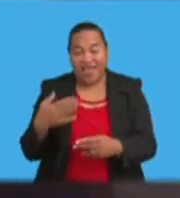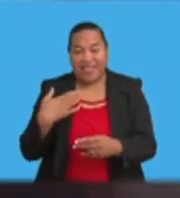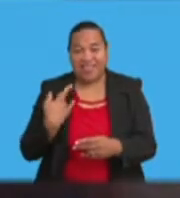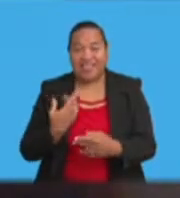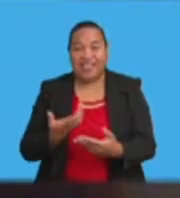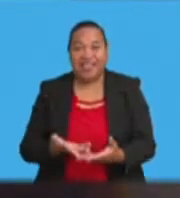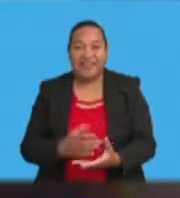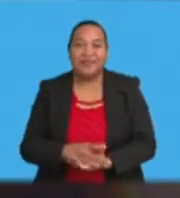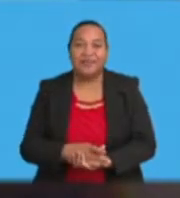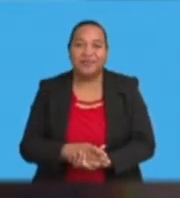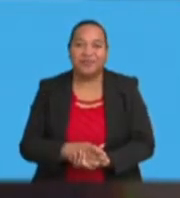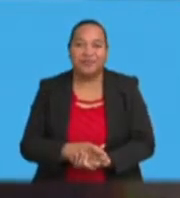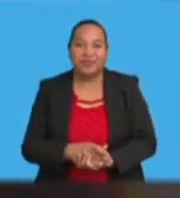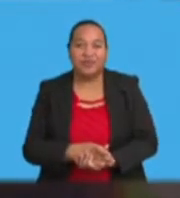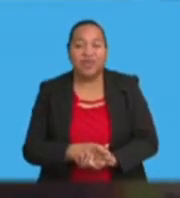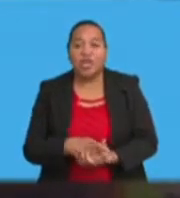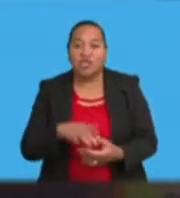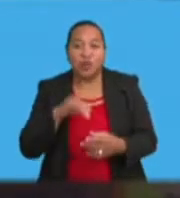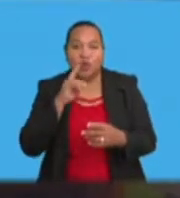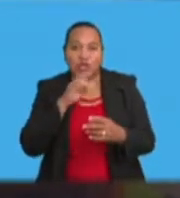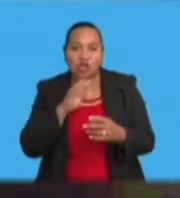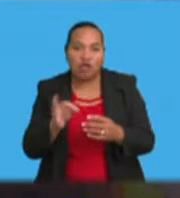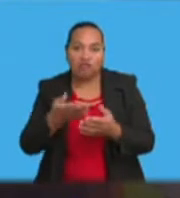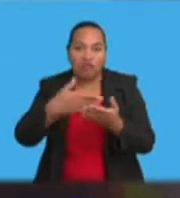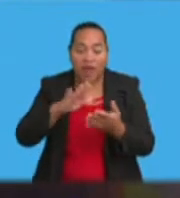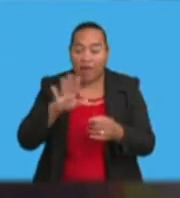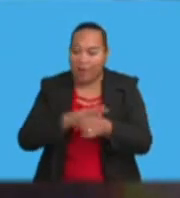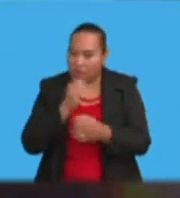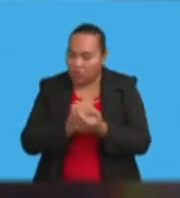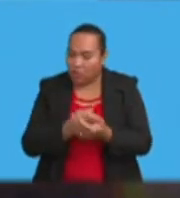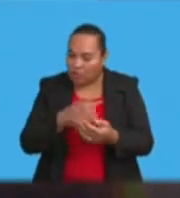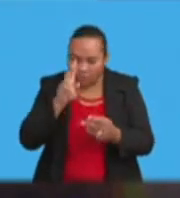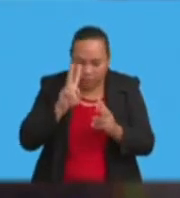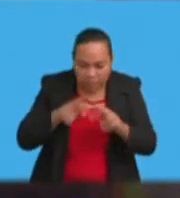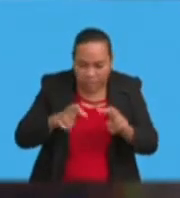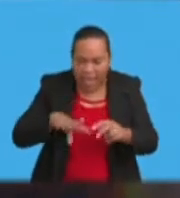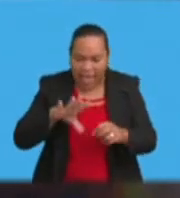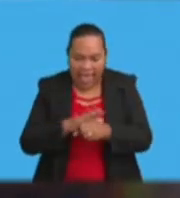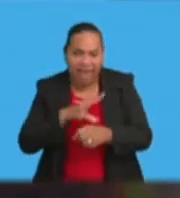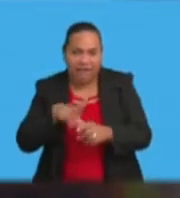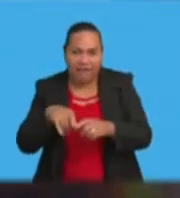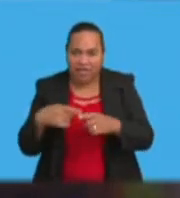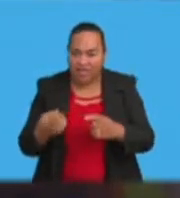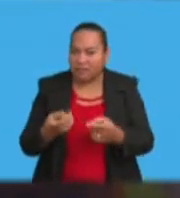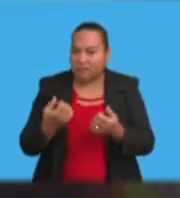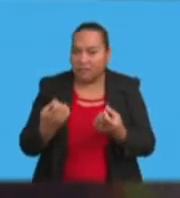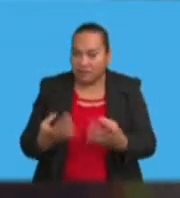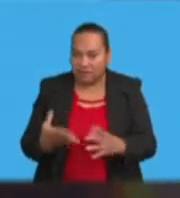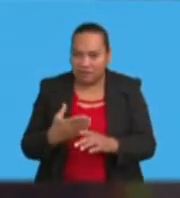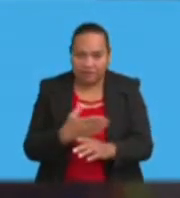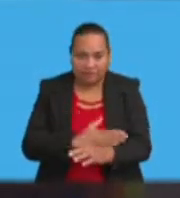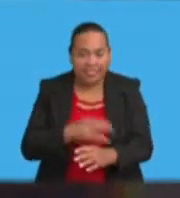something that we'll move towards. But we will not ratify it until ensure that we have all the necessary structures in place, and all the